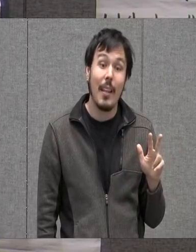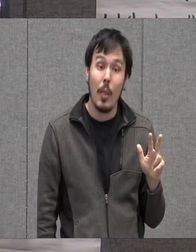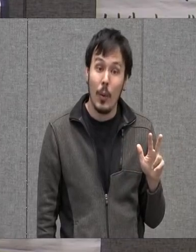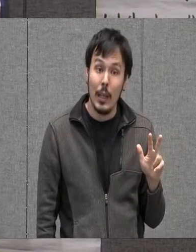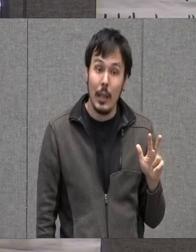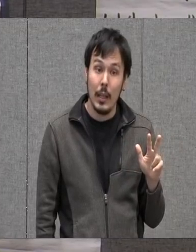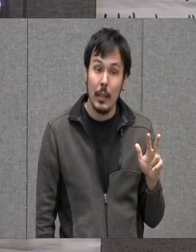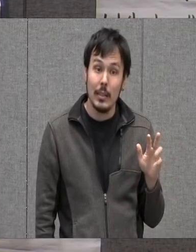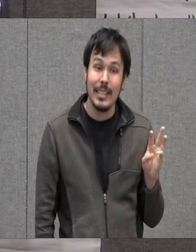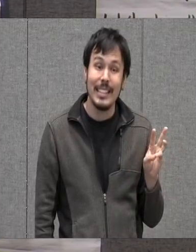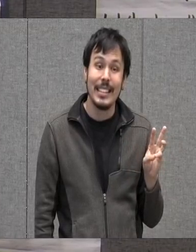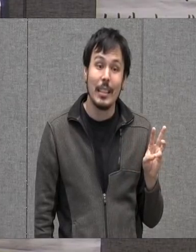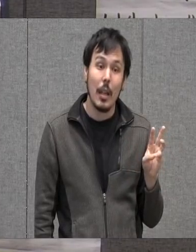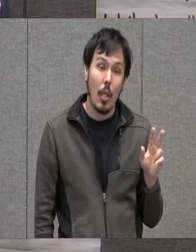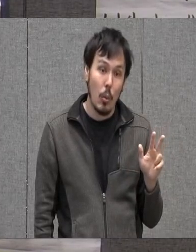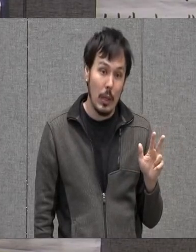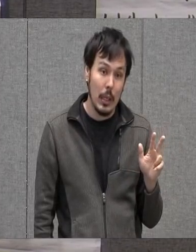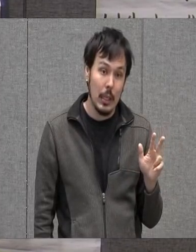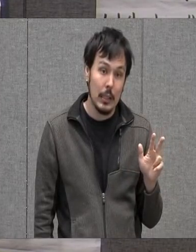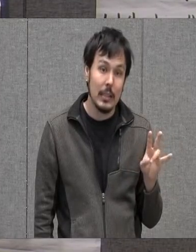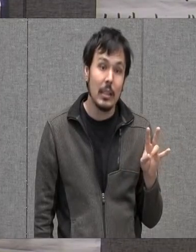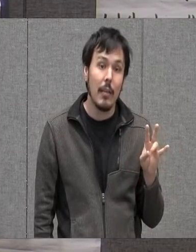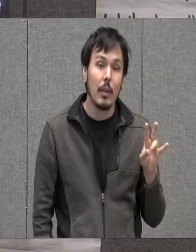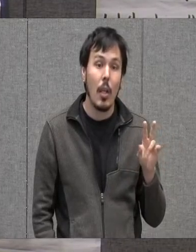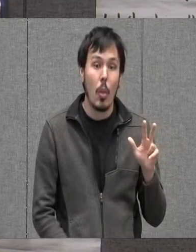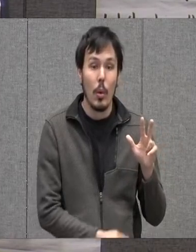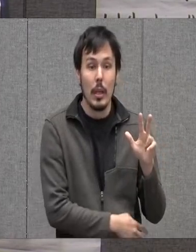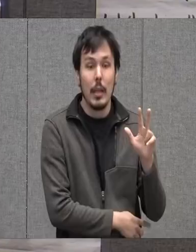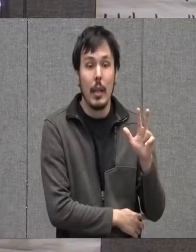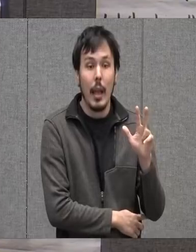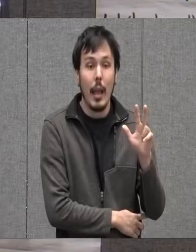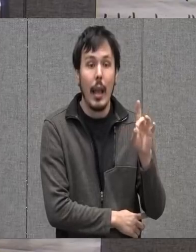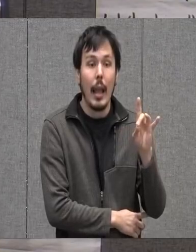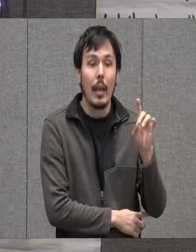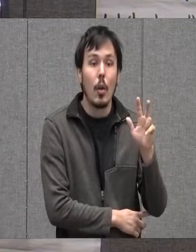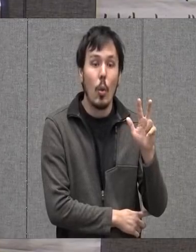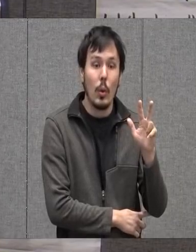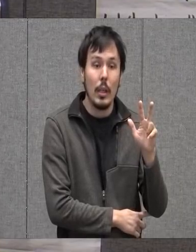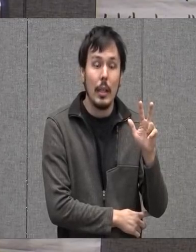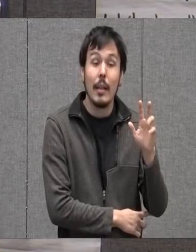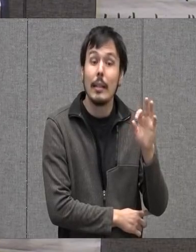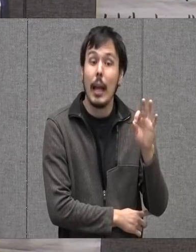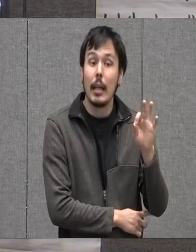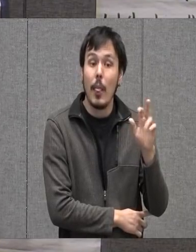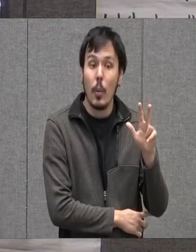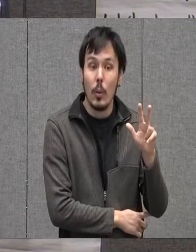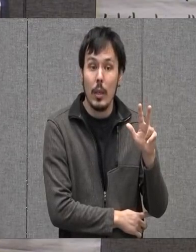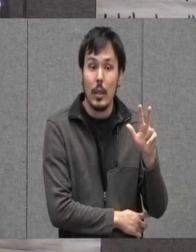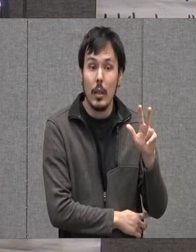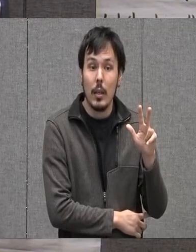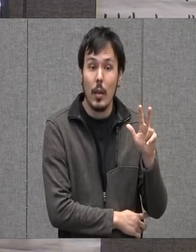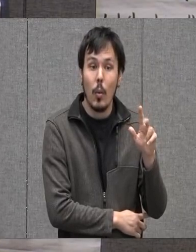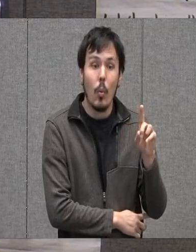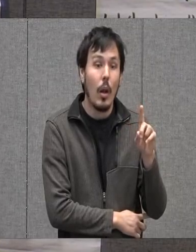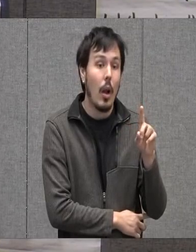53, 63, 73, 83,